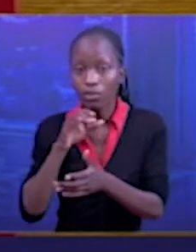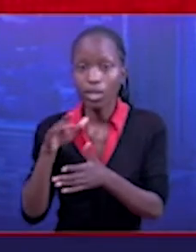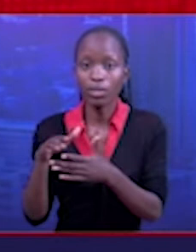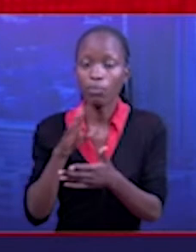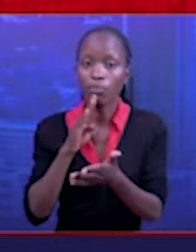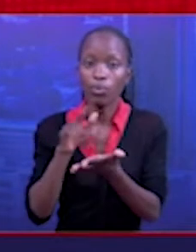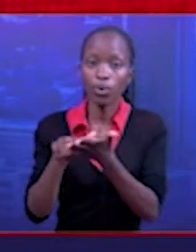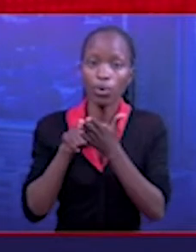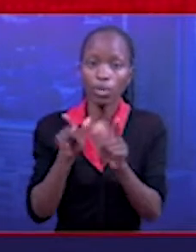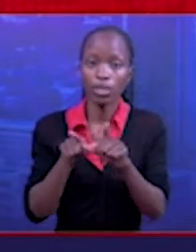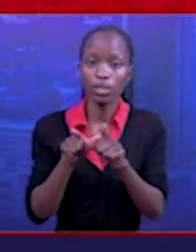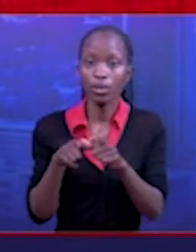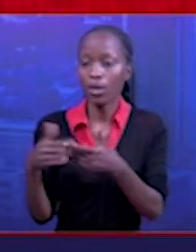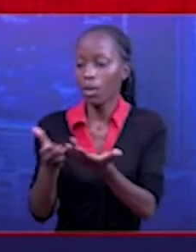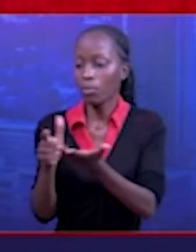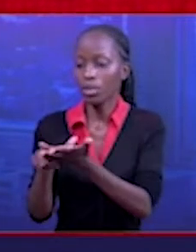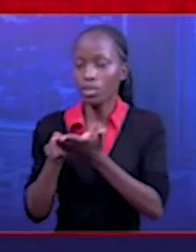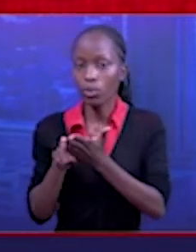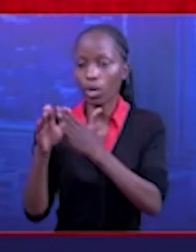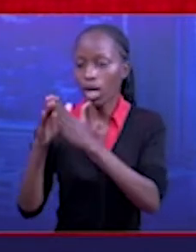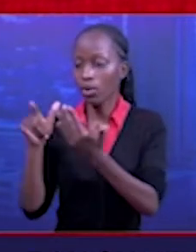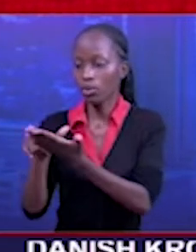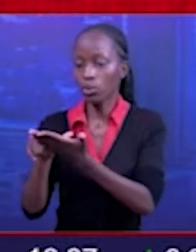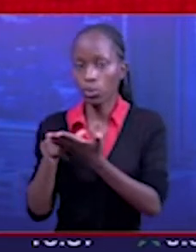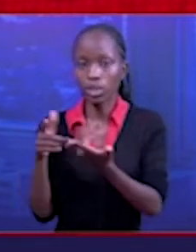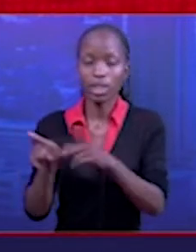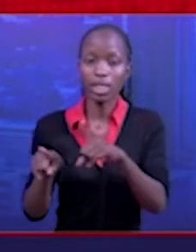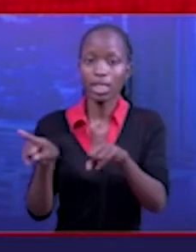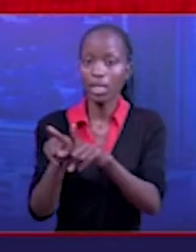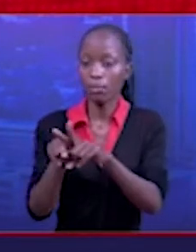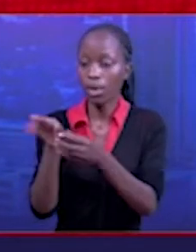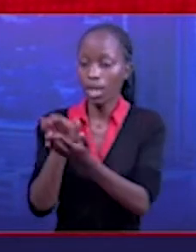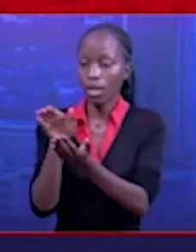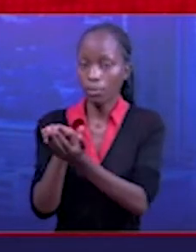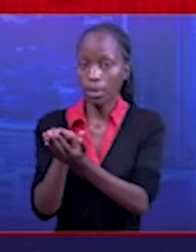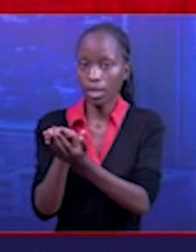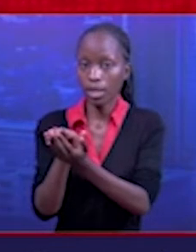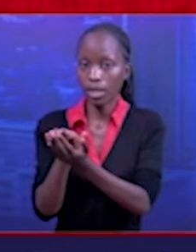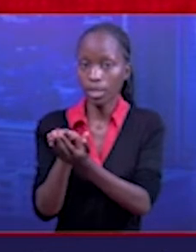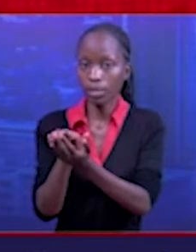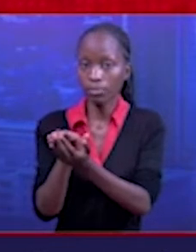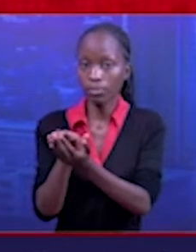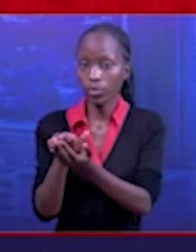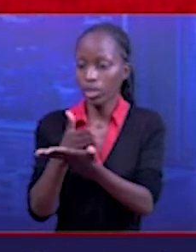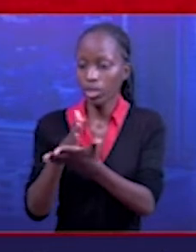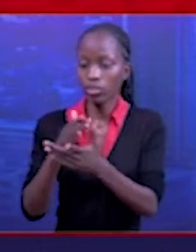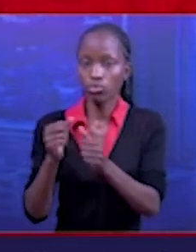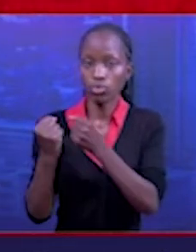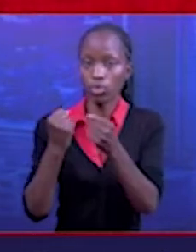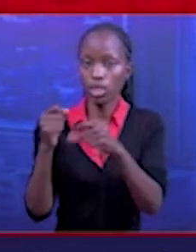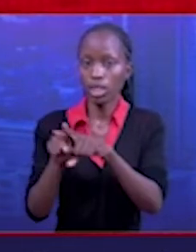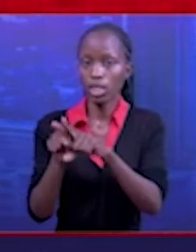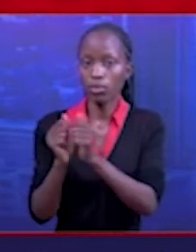general lending, trade loans, mortgages and schemes. The bank's capital and liquidity ratio remained strong, with